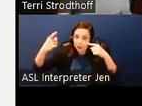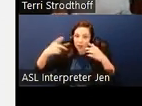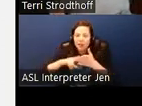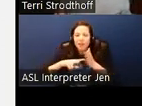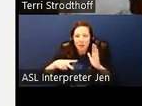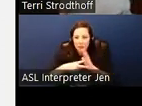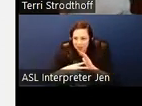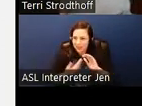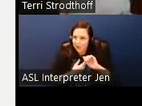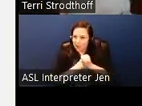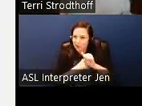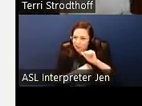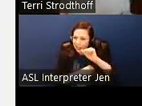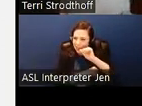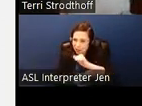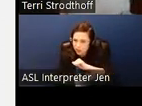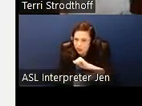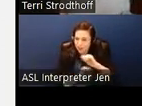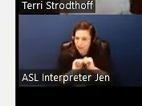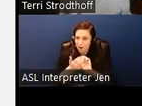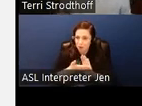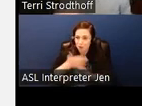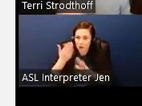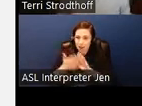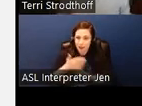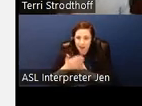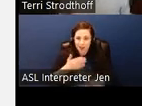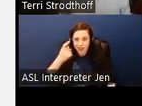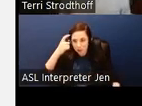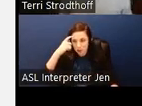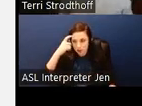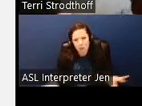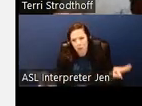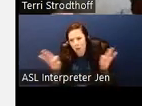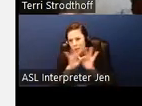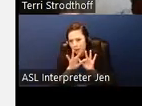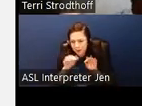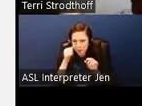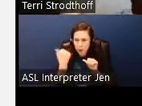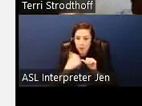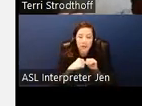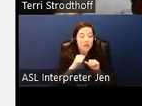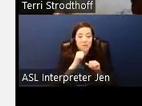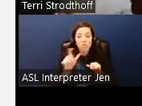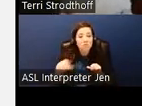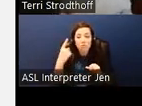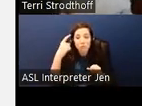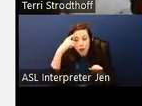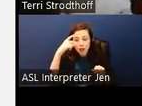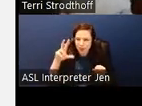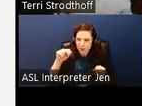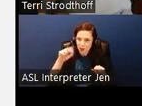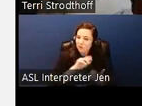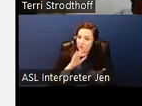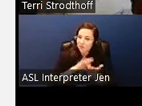is important in so many different ways about our development. It's not just our brain, of course, but also our central